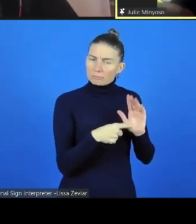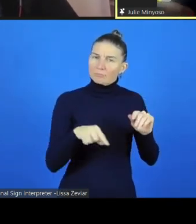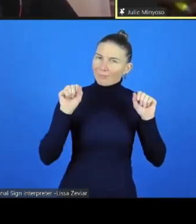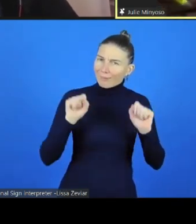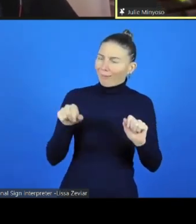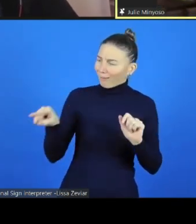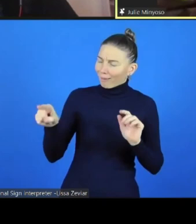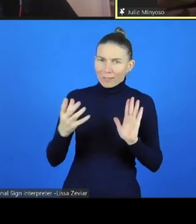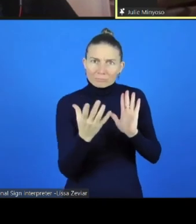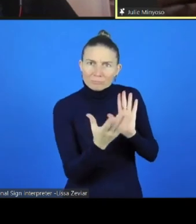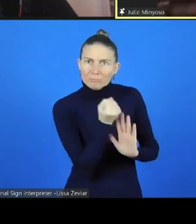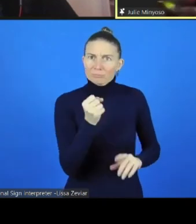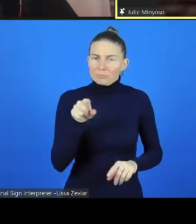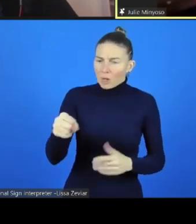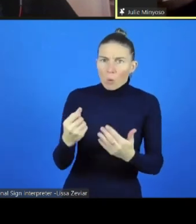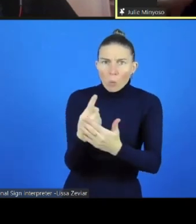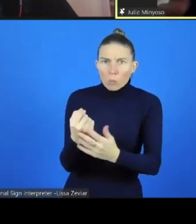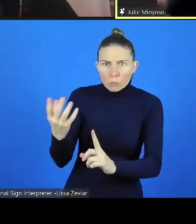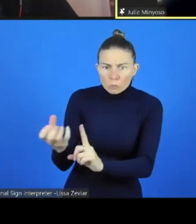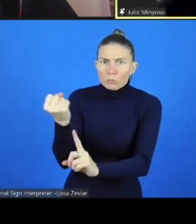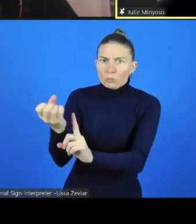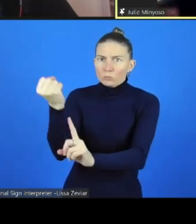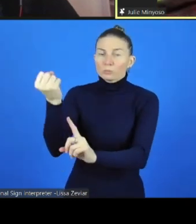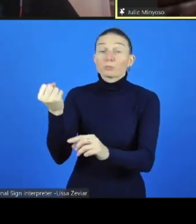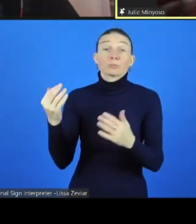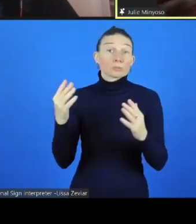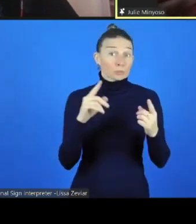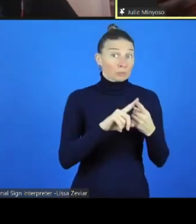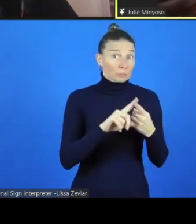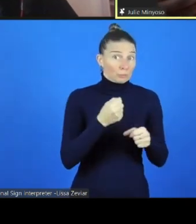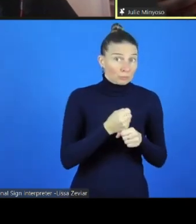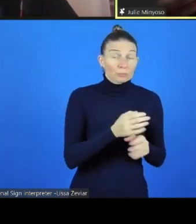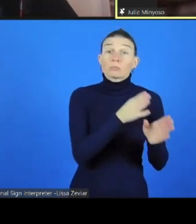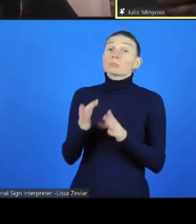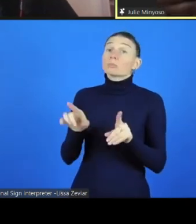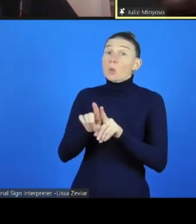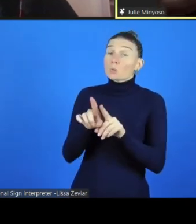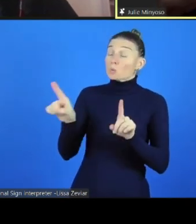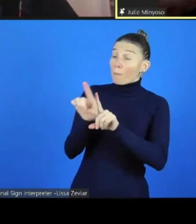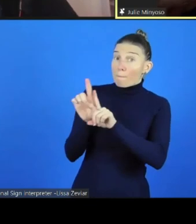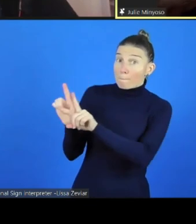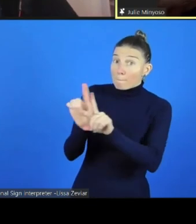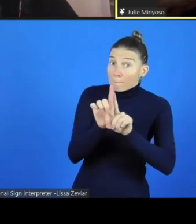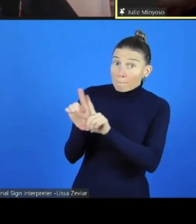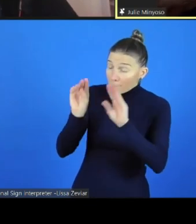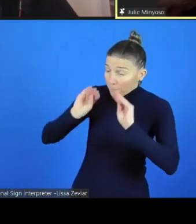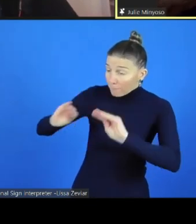opportunities, you know, doing a lot of mentorship programs so that then they have, you know,